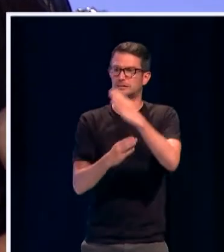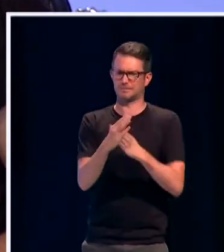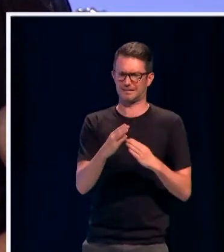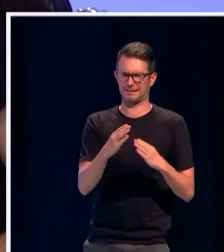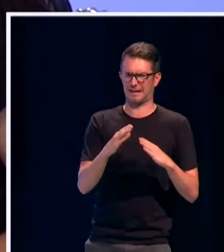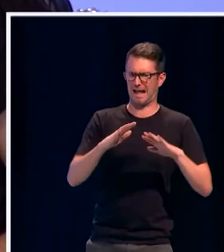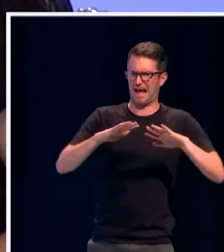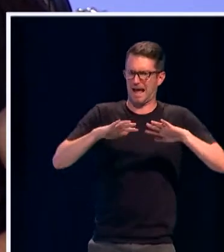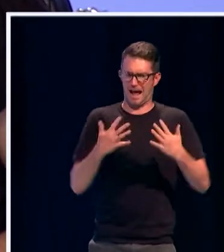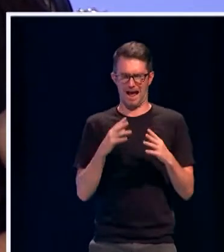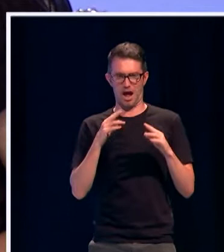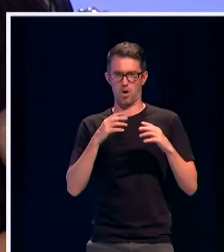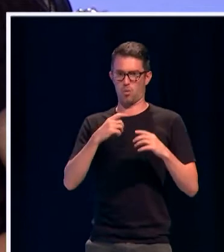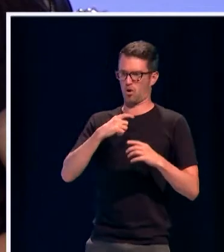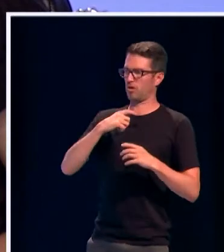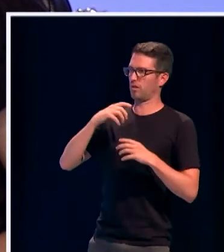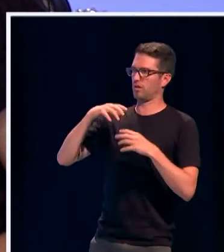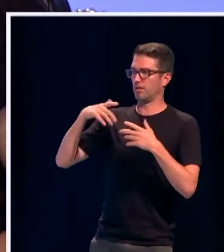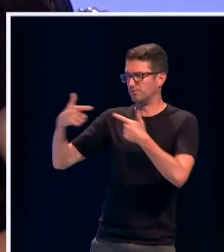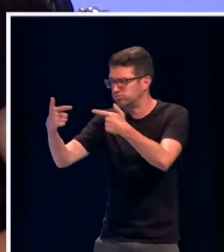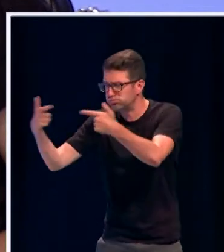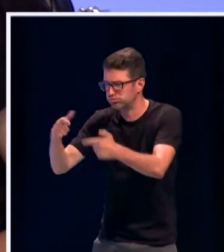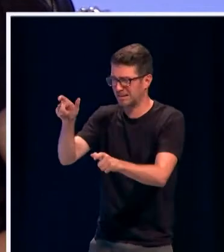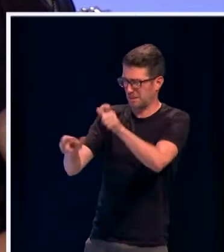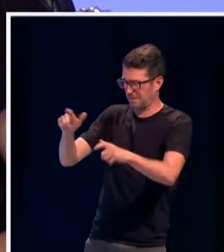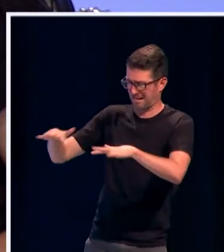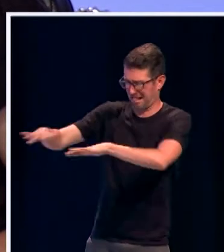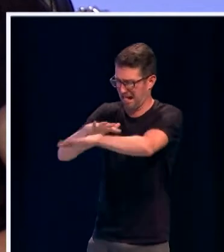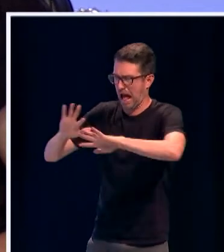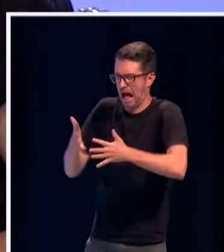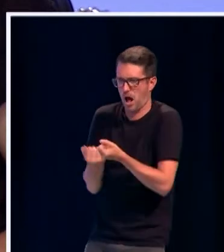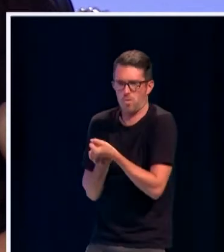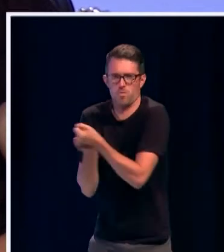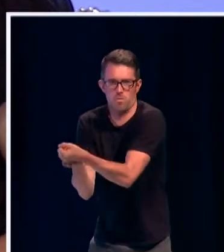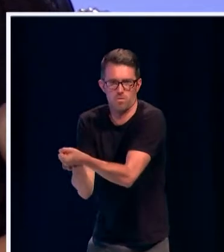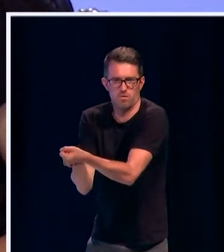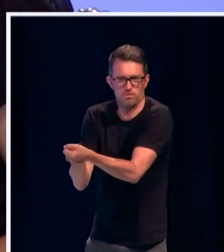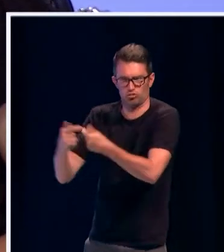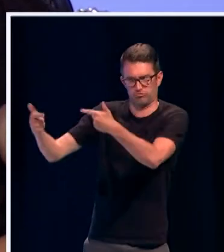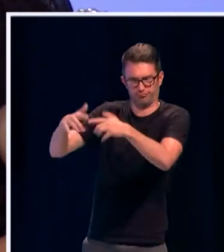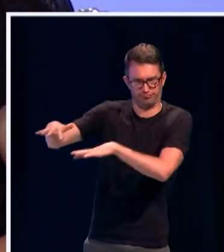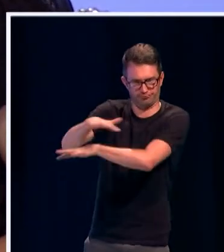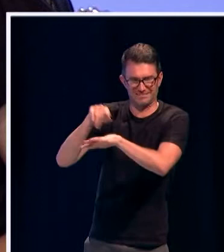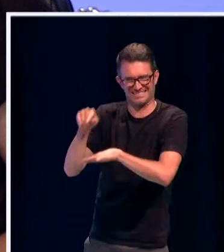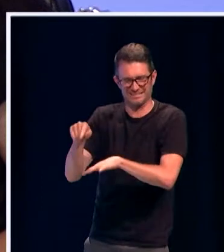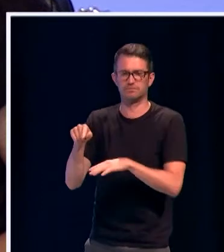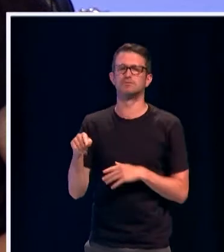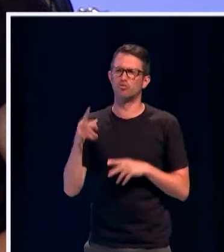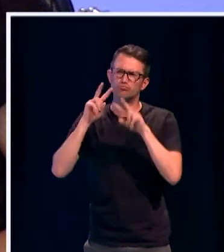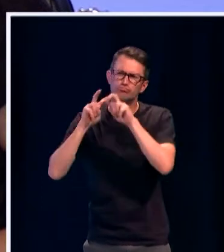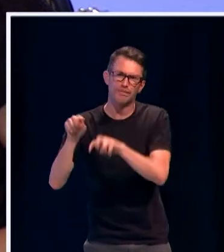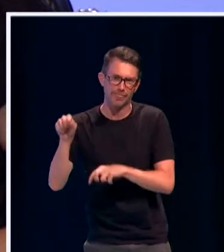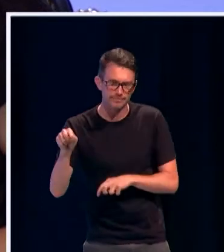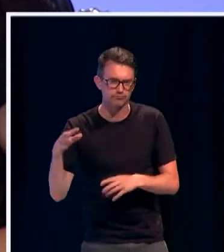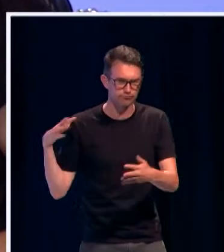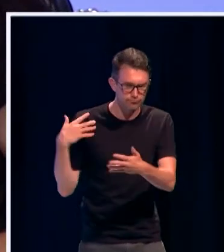AIFO, the Associazione Italiana di Rafael Follereau. And he's